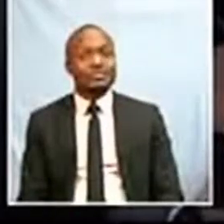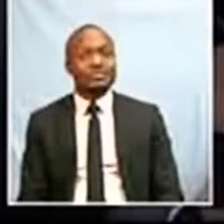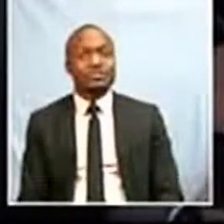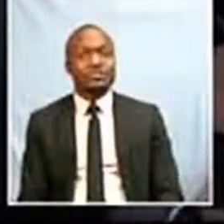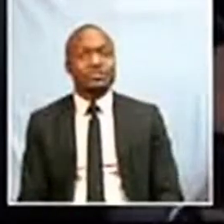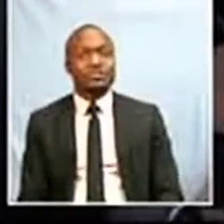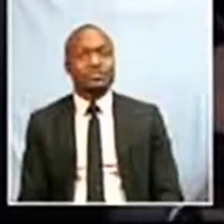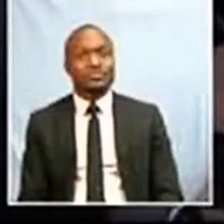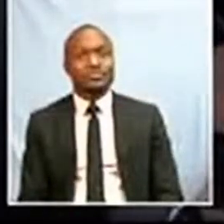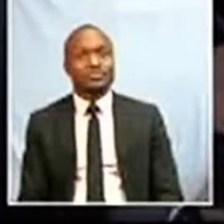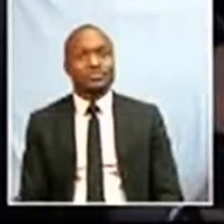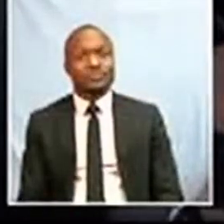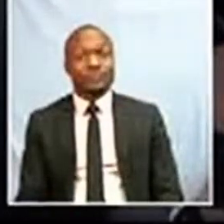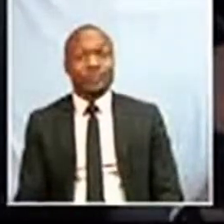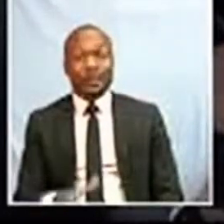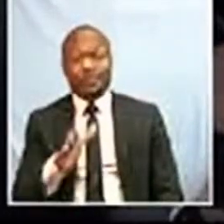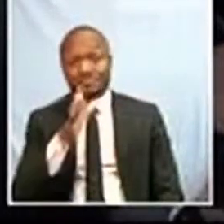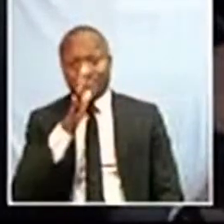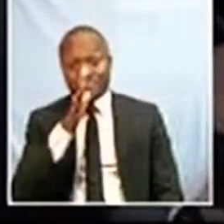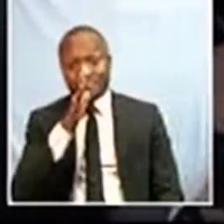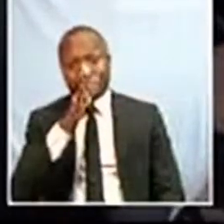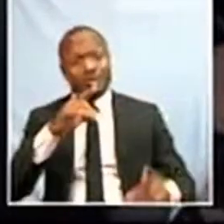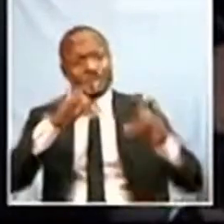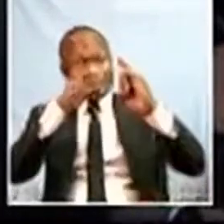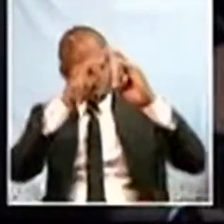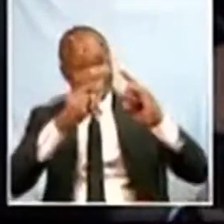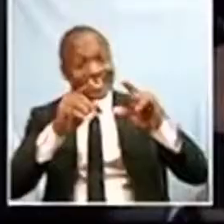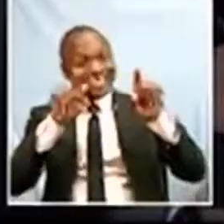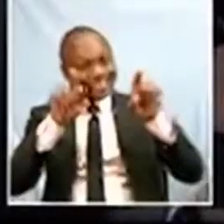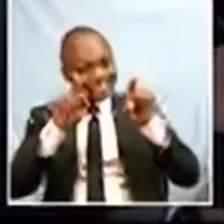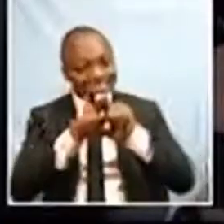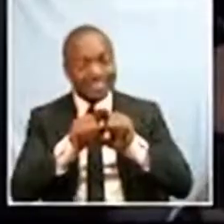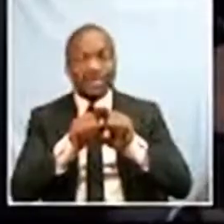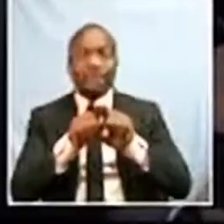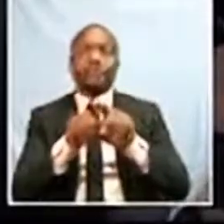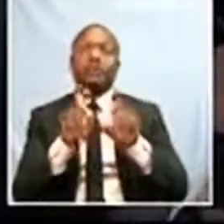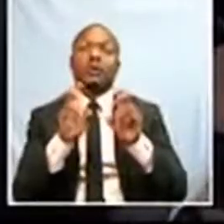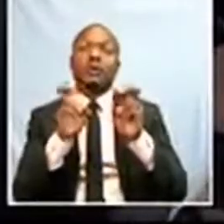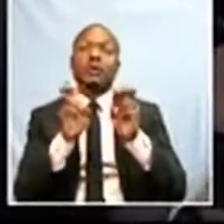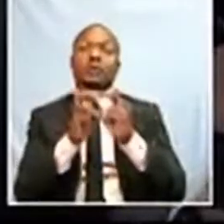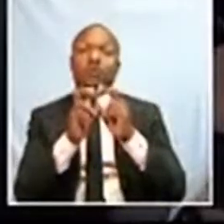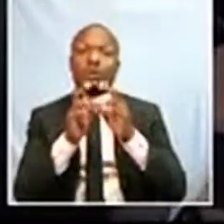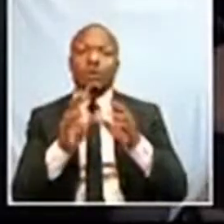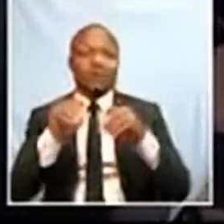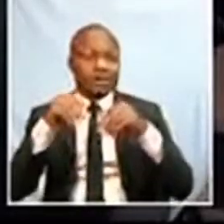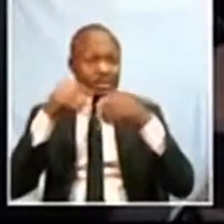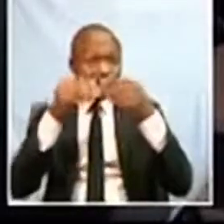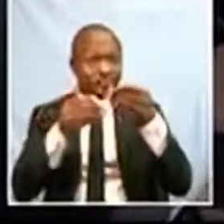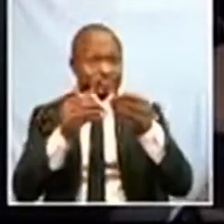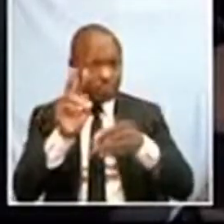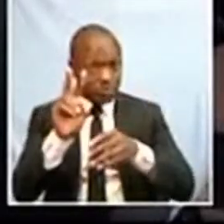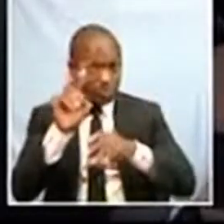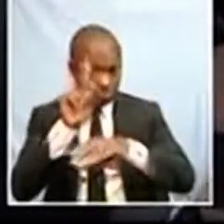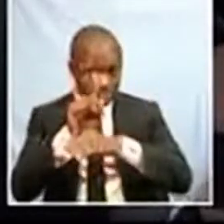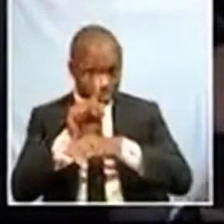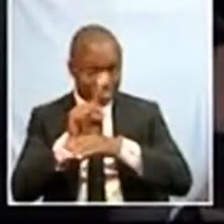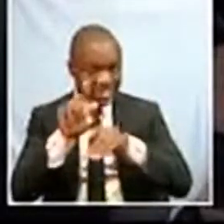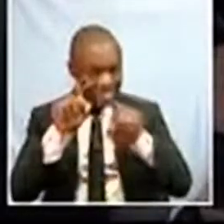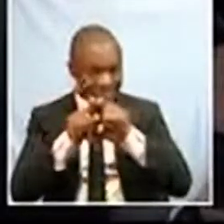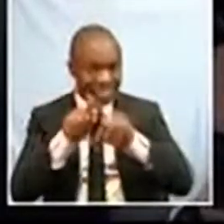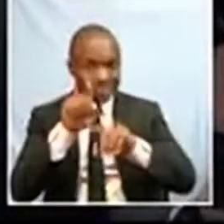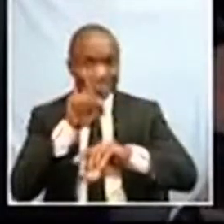then the mother's shelter, the same contractor who was awarded 2 projects at the same time, the